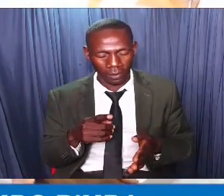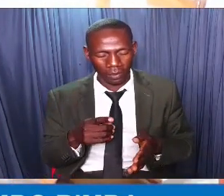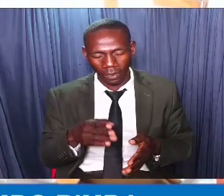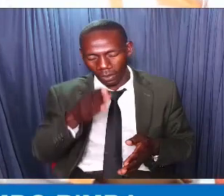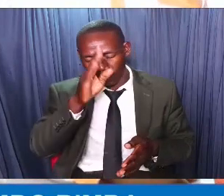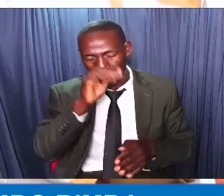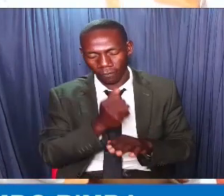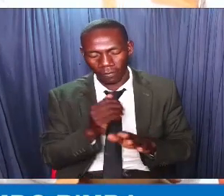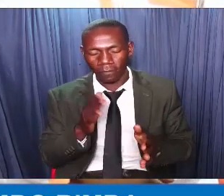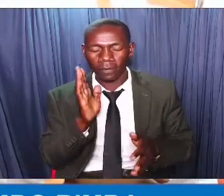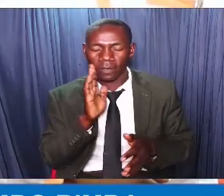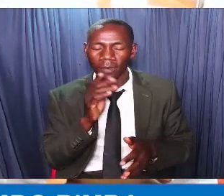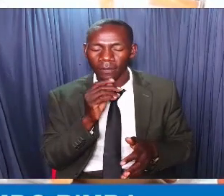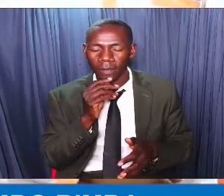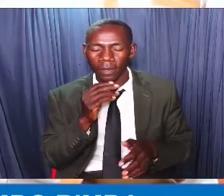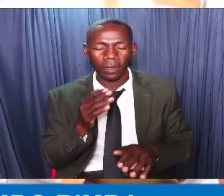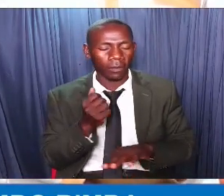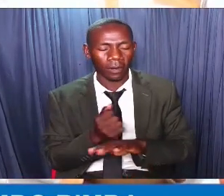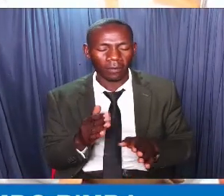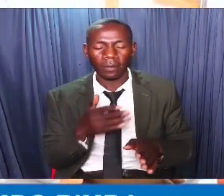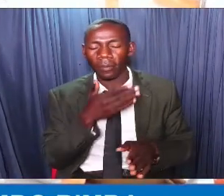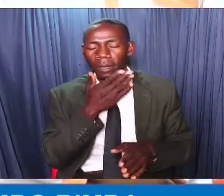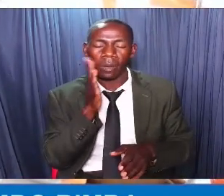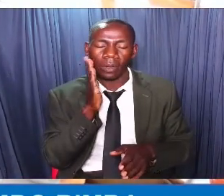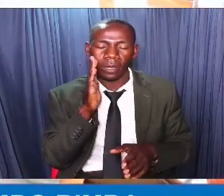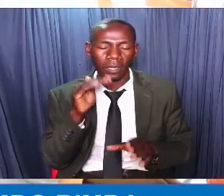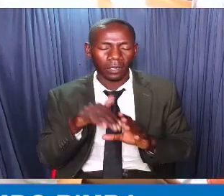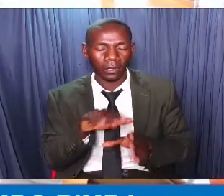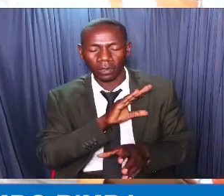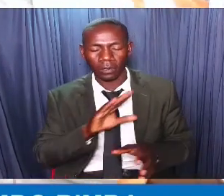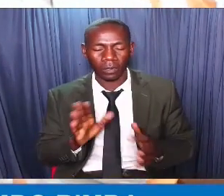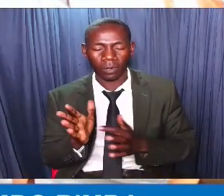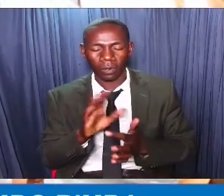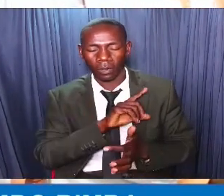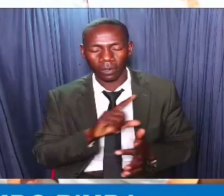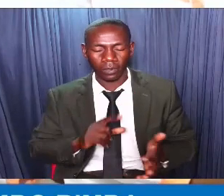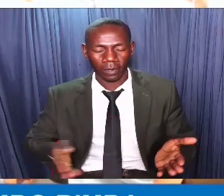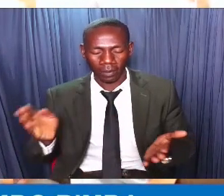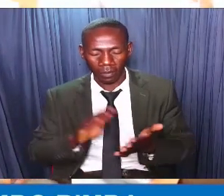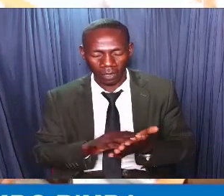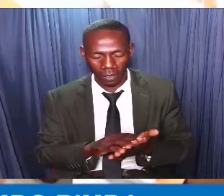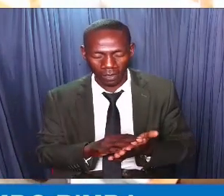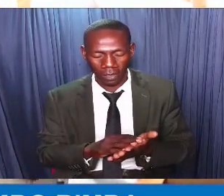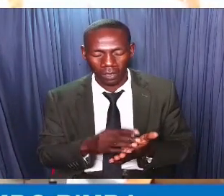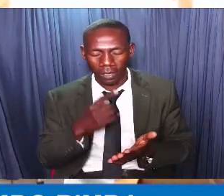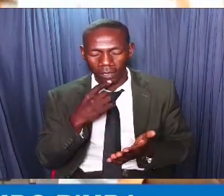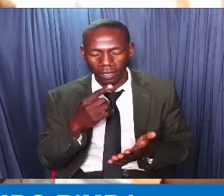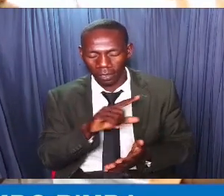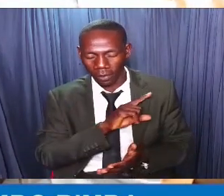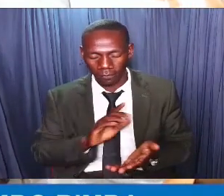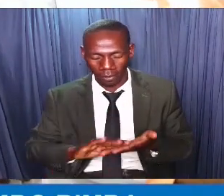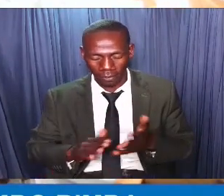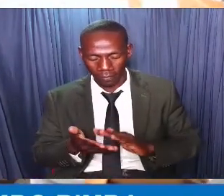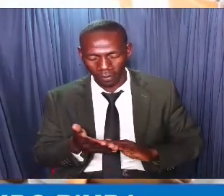Mungu wa yetu missionary, God of a founder, father yetu missionary, and a founder mother katika Kristo Bwana wetu, in Christ our Lord. Rudi, return. Mwambie Bwana nisamehe. Tell the